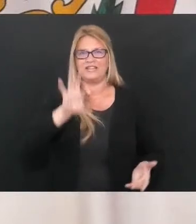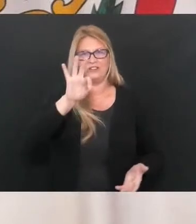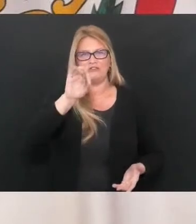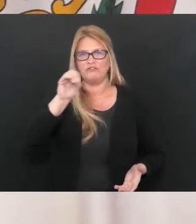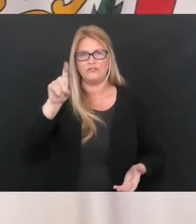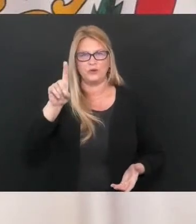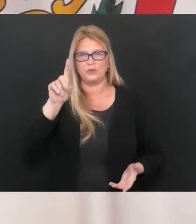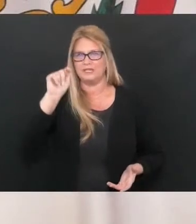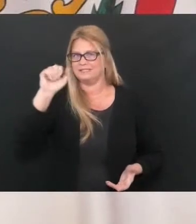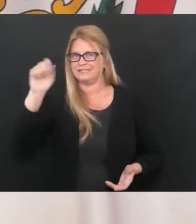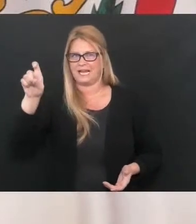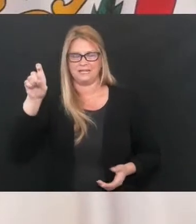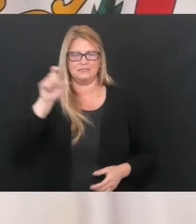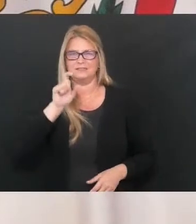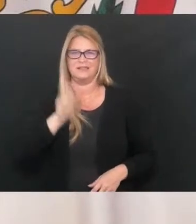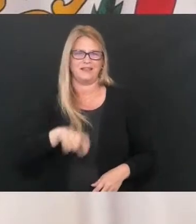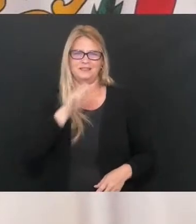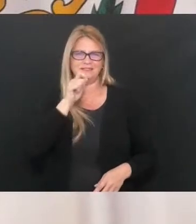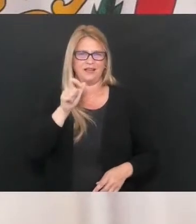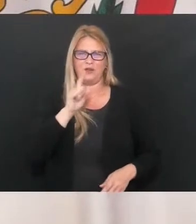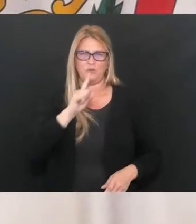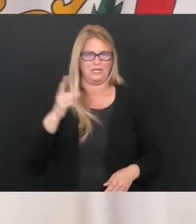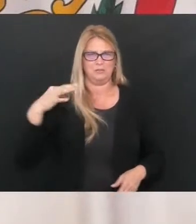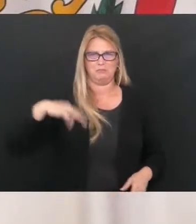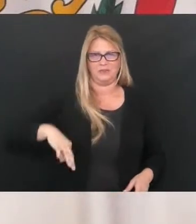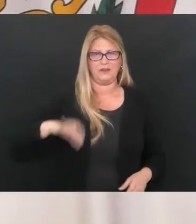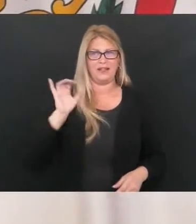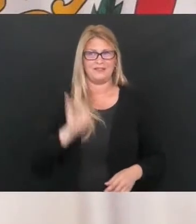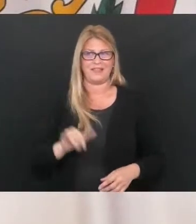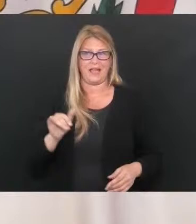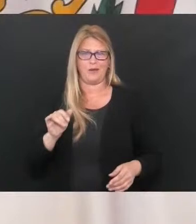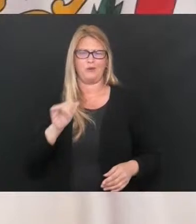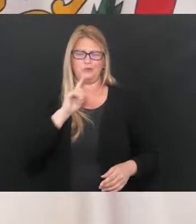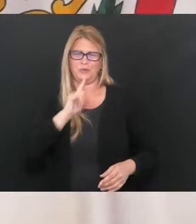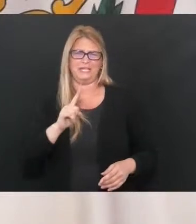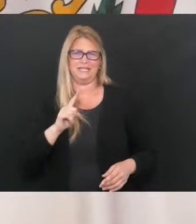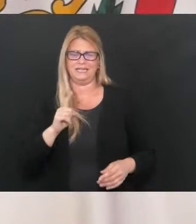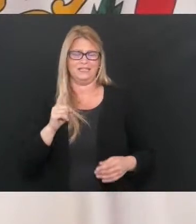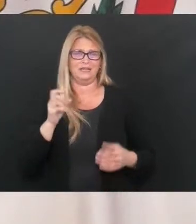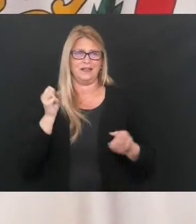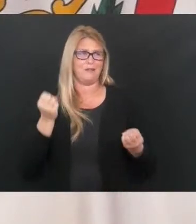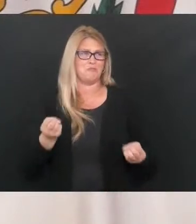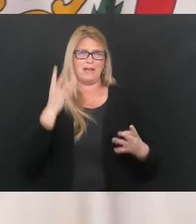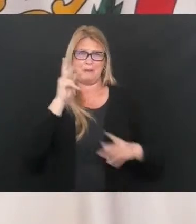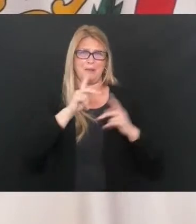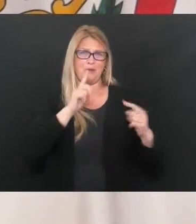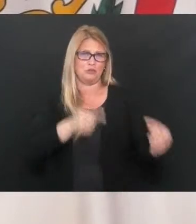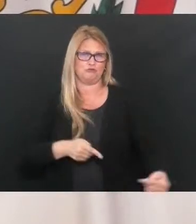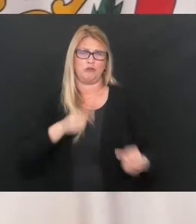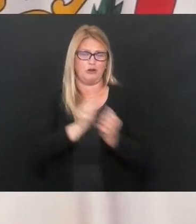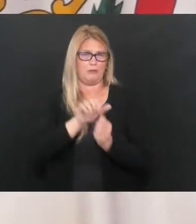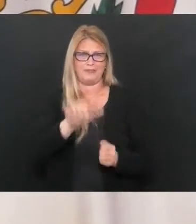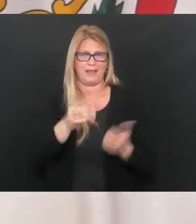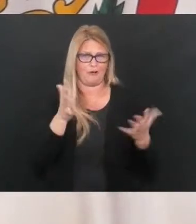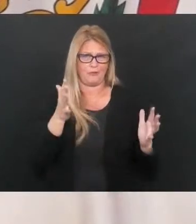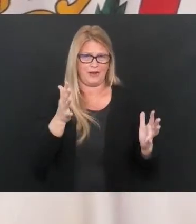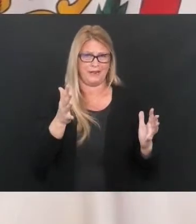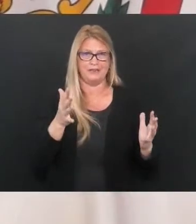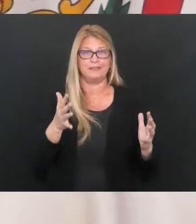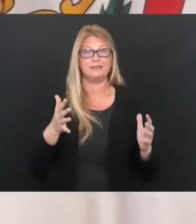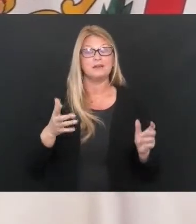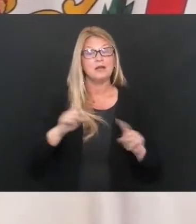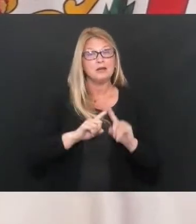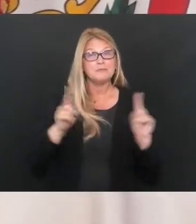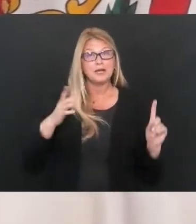not need that. That's going to hurt those that are struggling the most, and we all know that. But